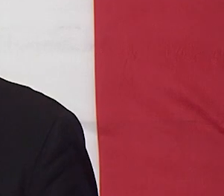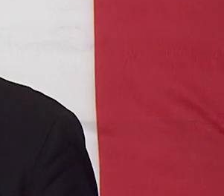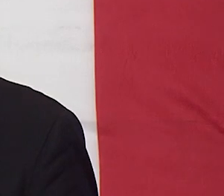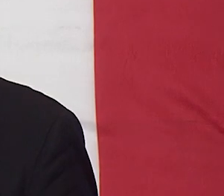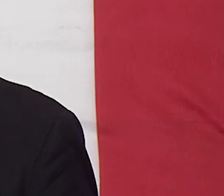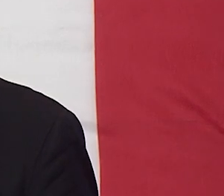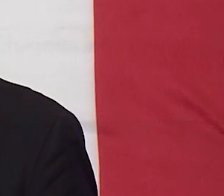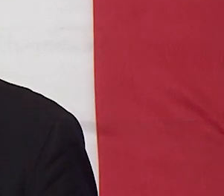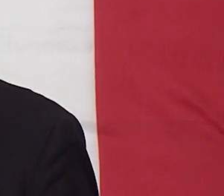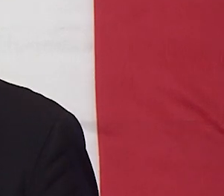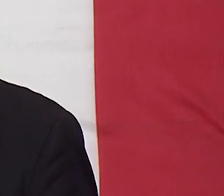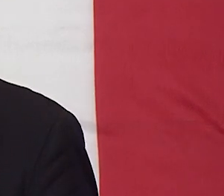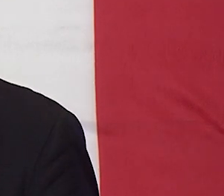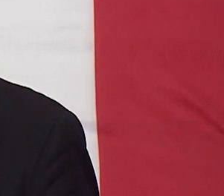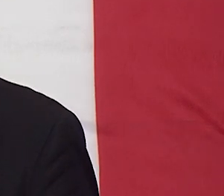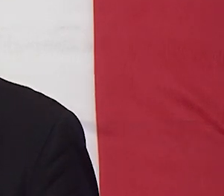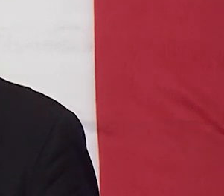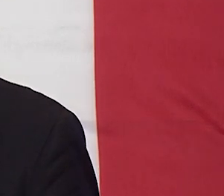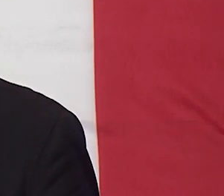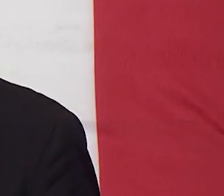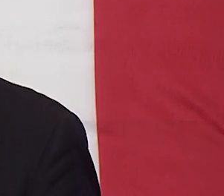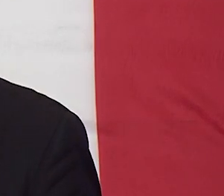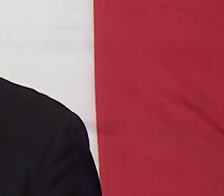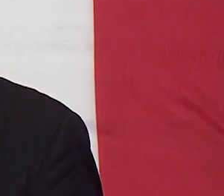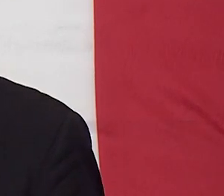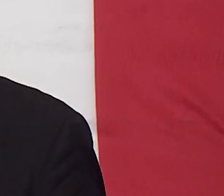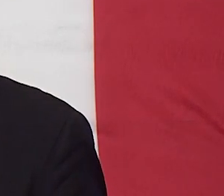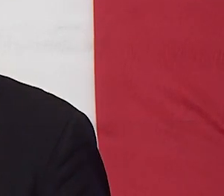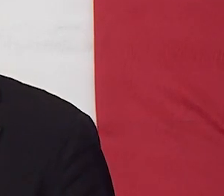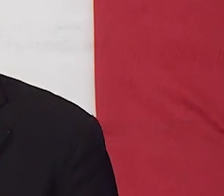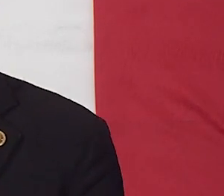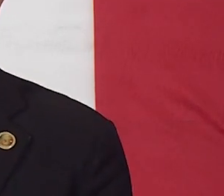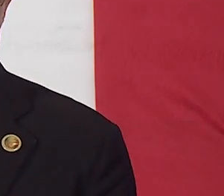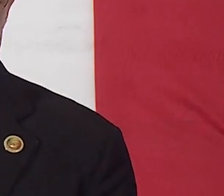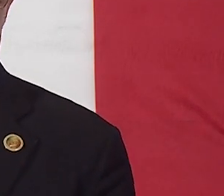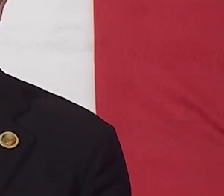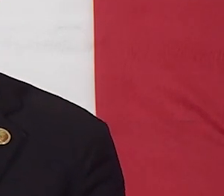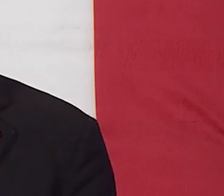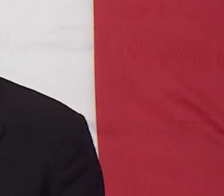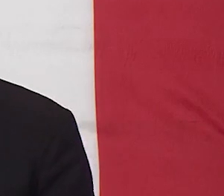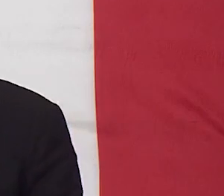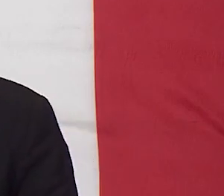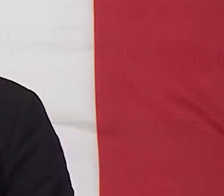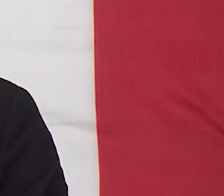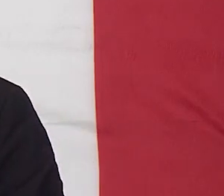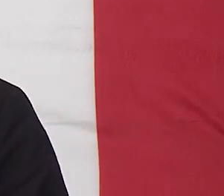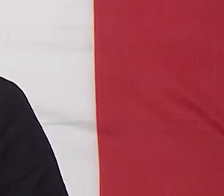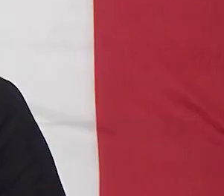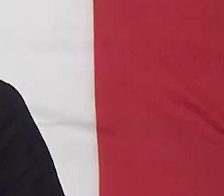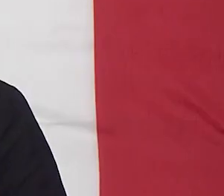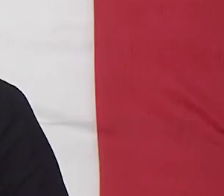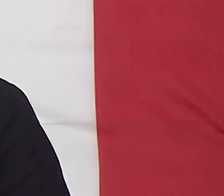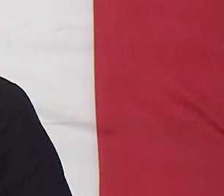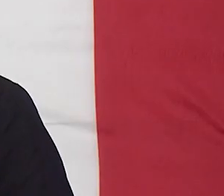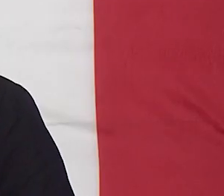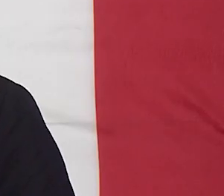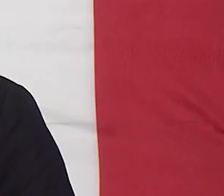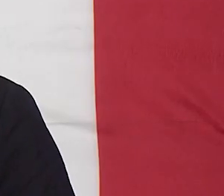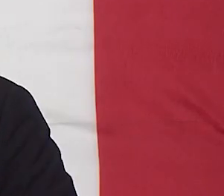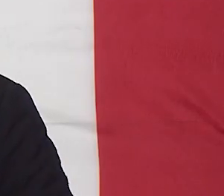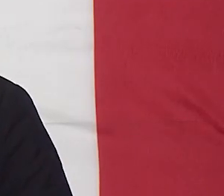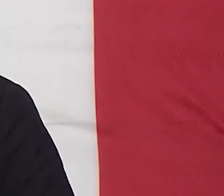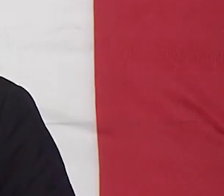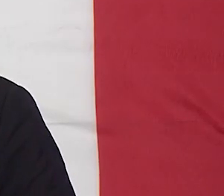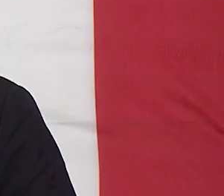privilegio hoy de invocar el nombre del Señor para toda denominación, toda raza y toda religión. And we're invoking it from Puerto Rico to